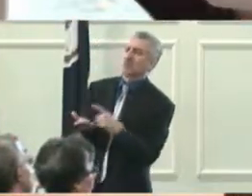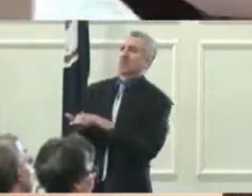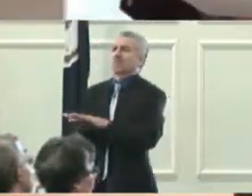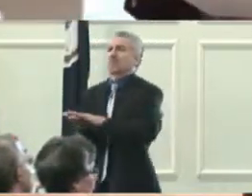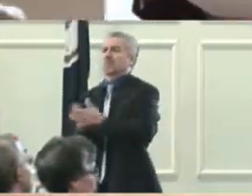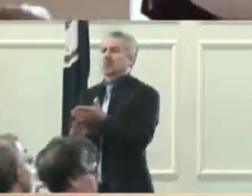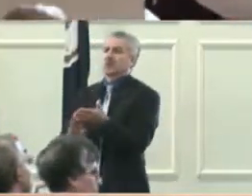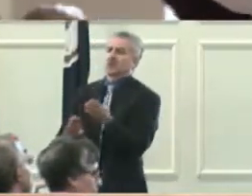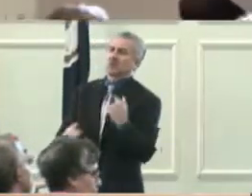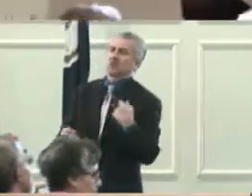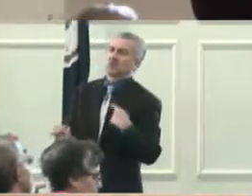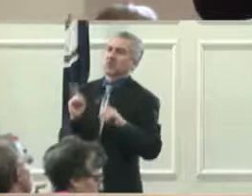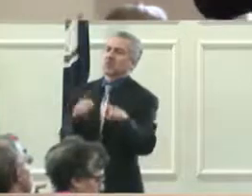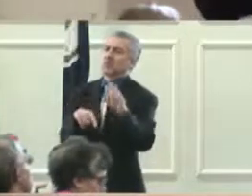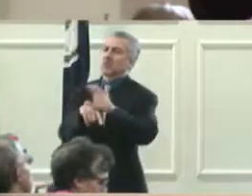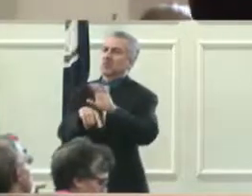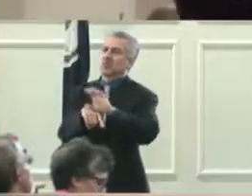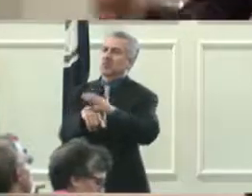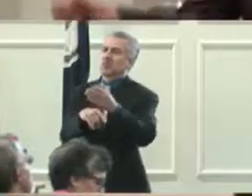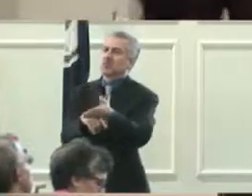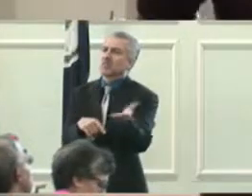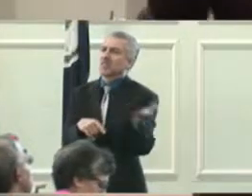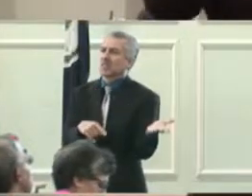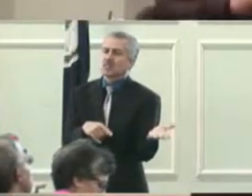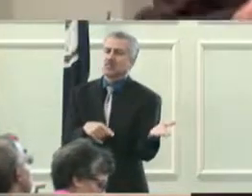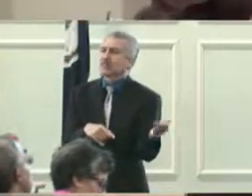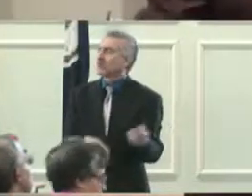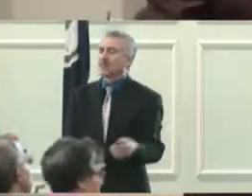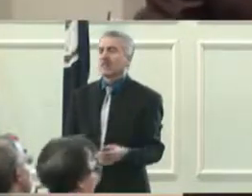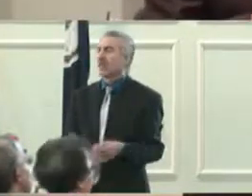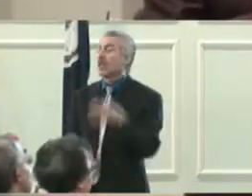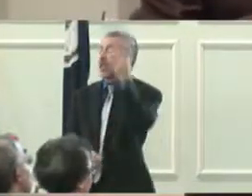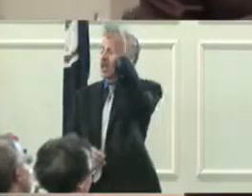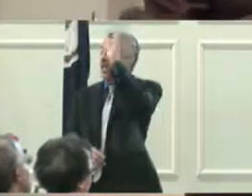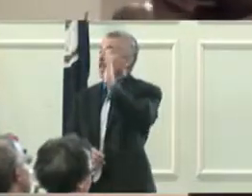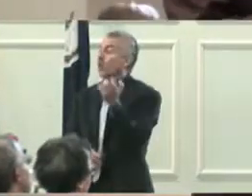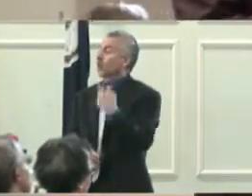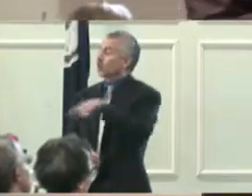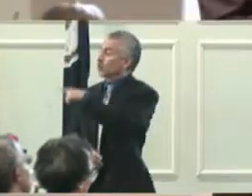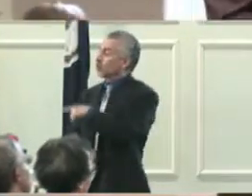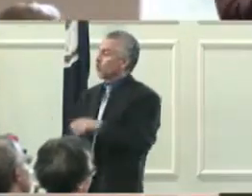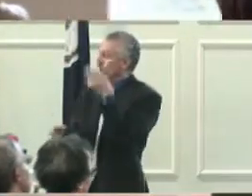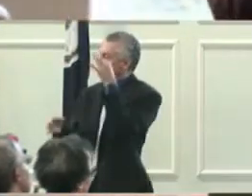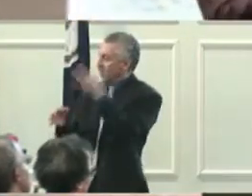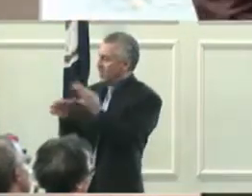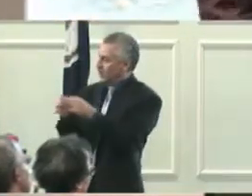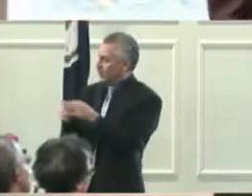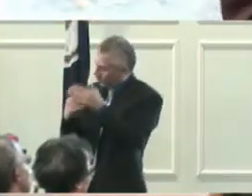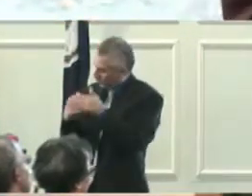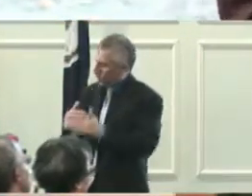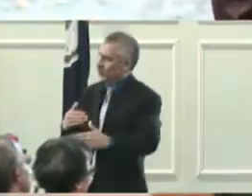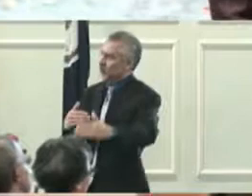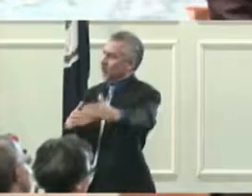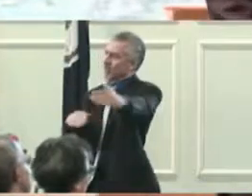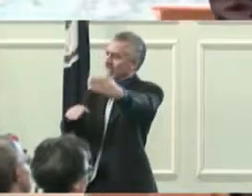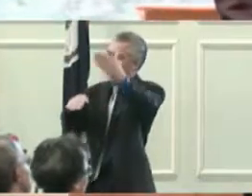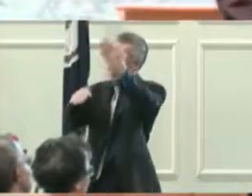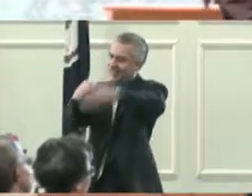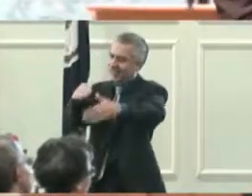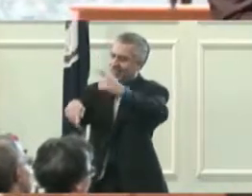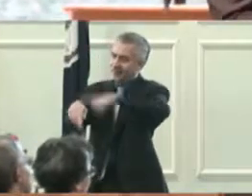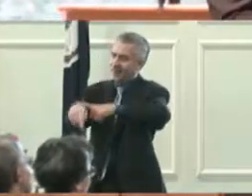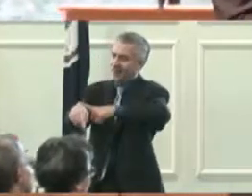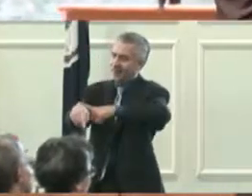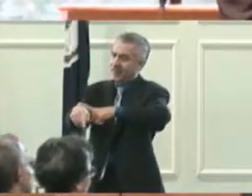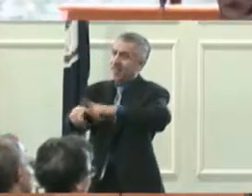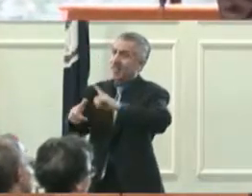church things. God wants us to be faithful until the end. Amen? Go your way till the end, for you shall